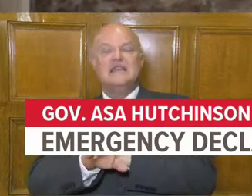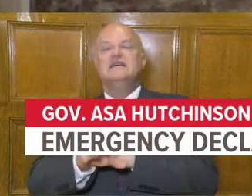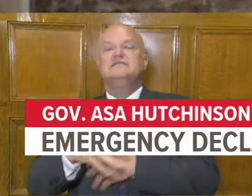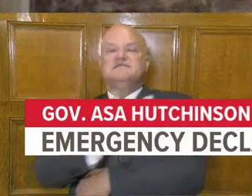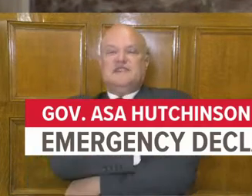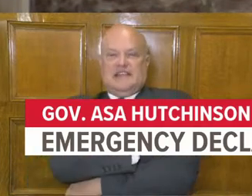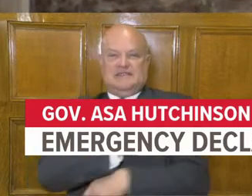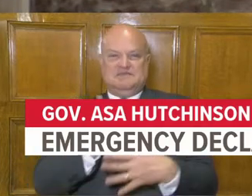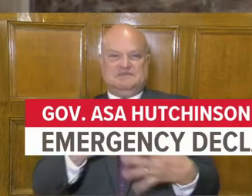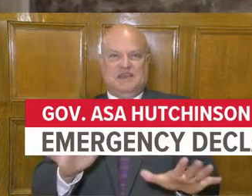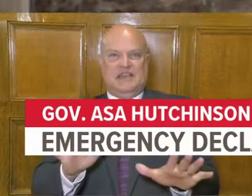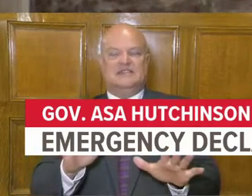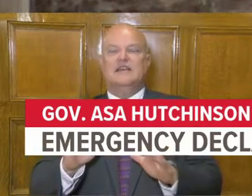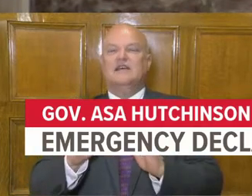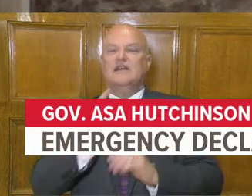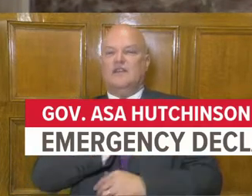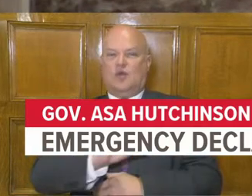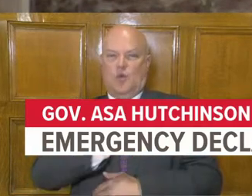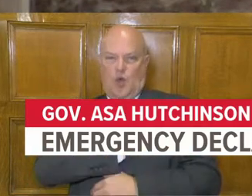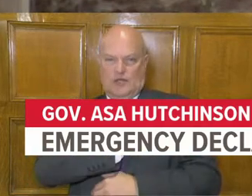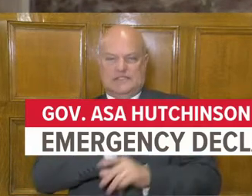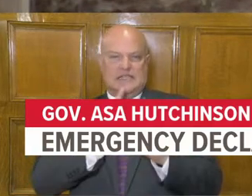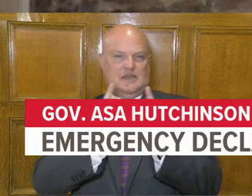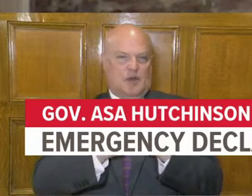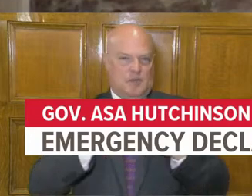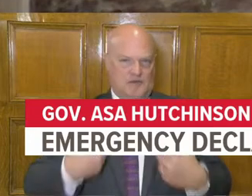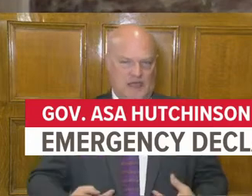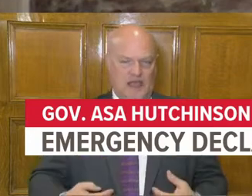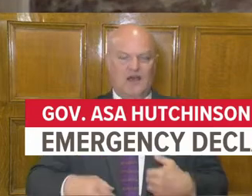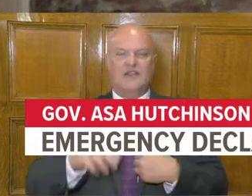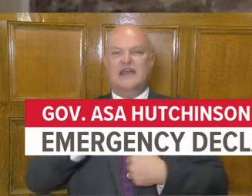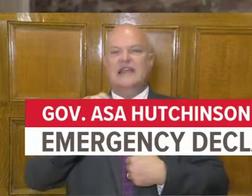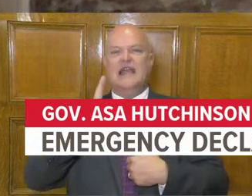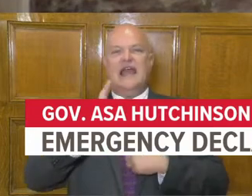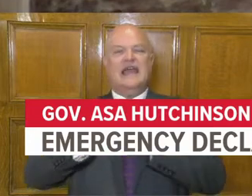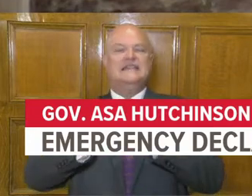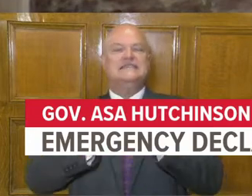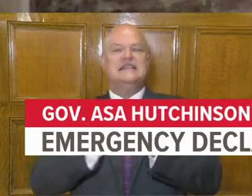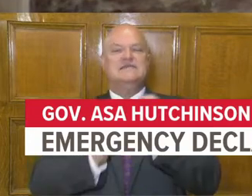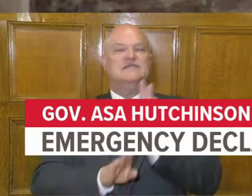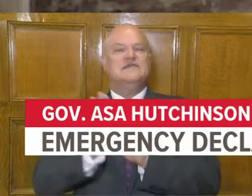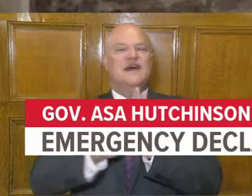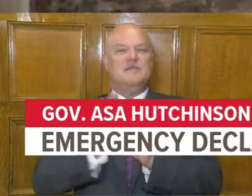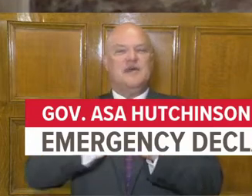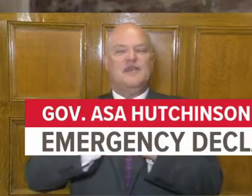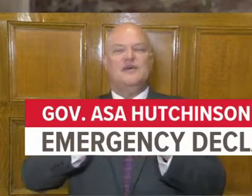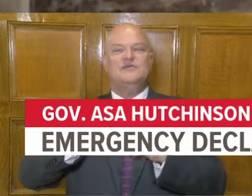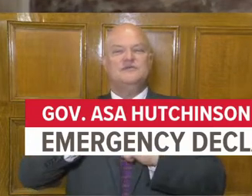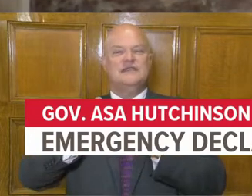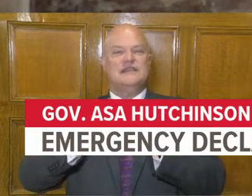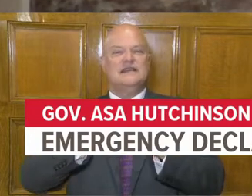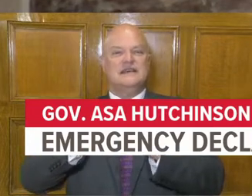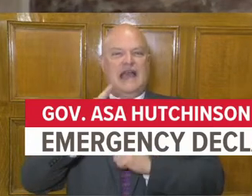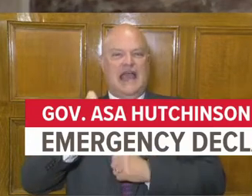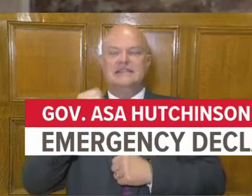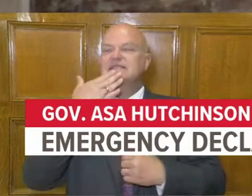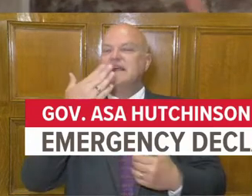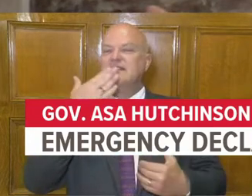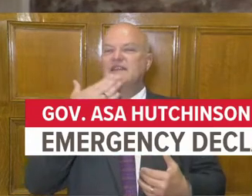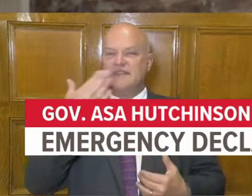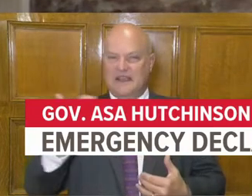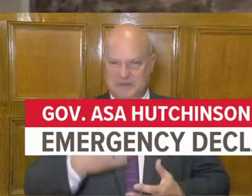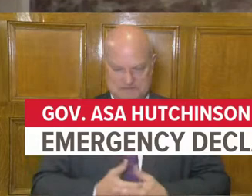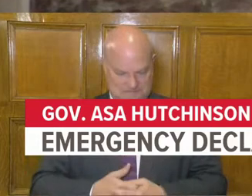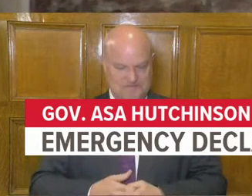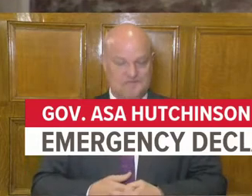message, and I applaud the Department of Health and our ad team for development of that campaign. And as you can